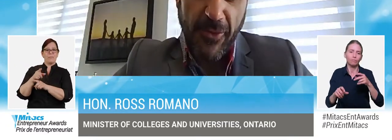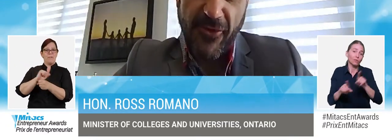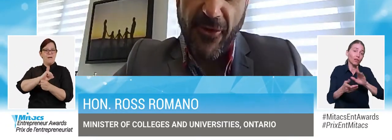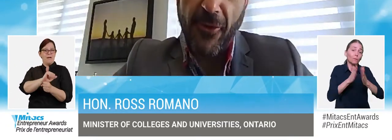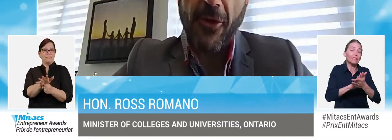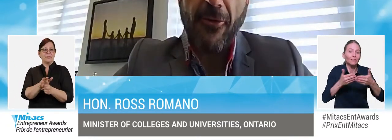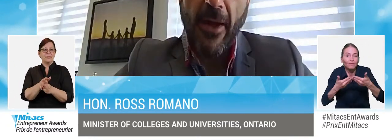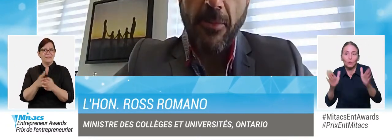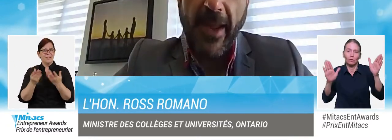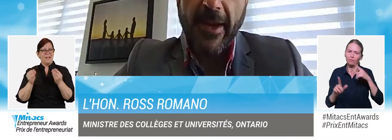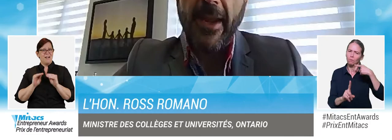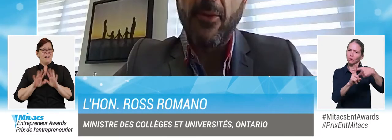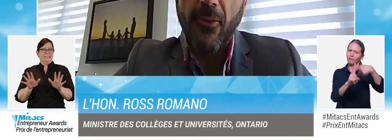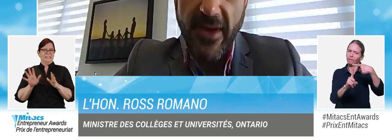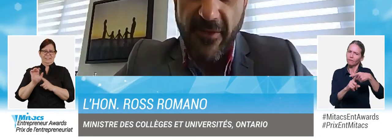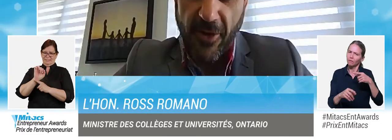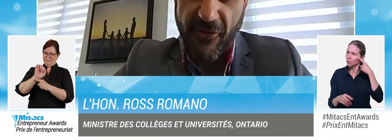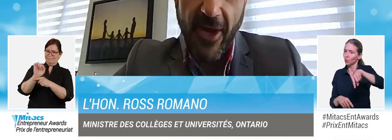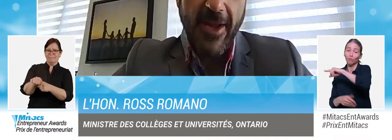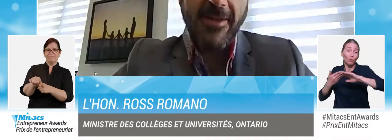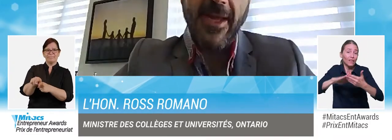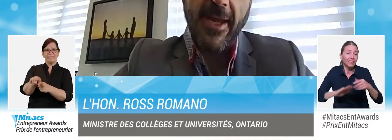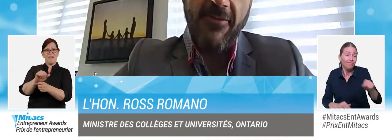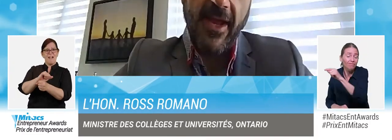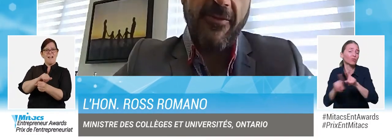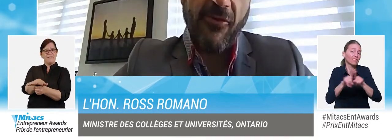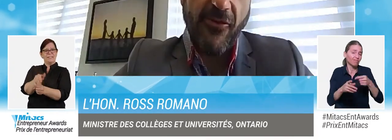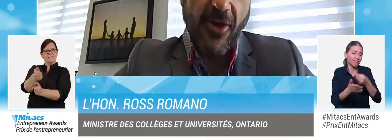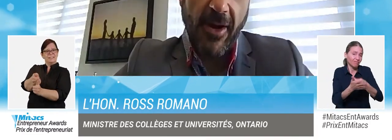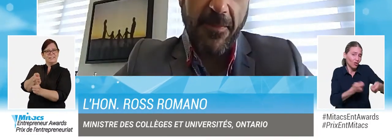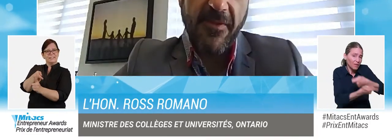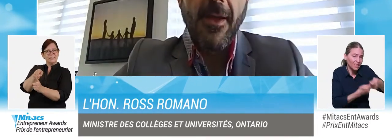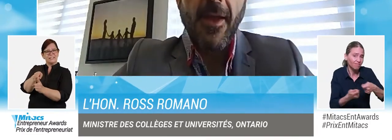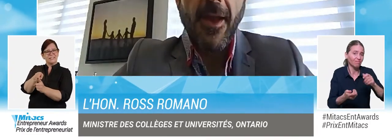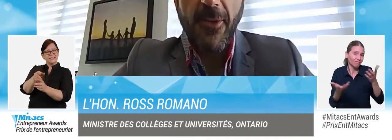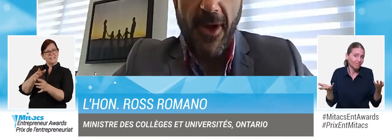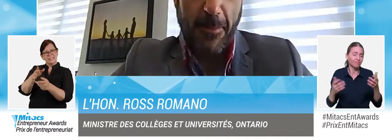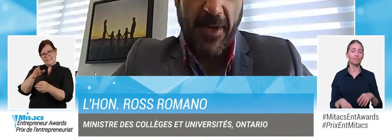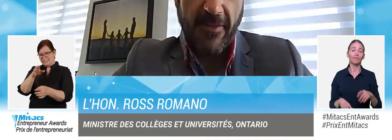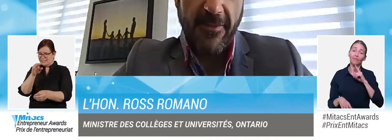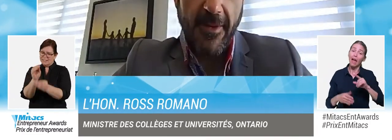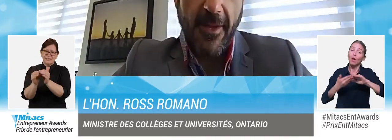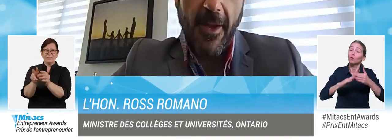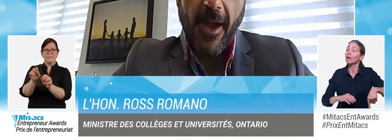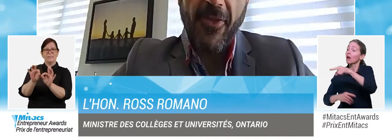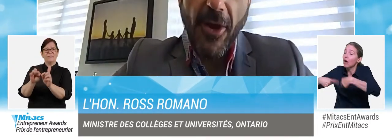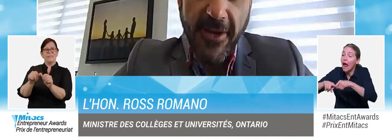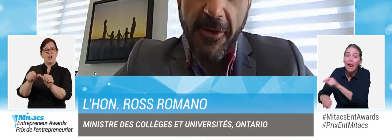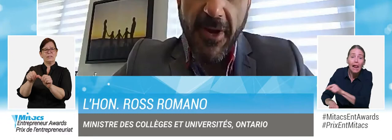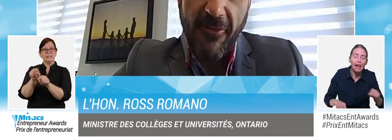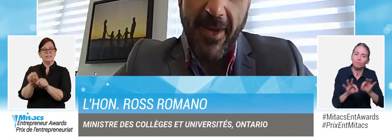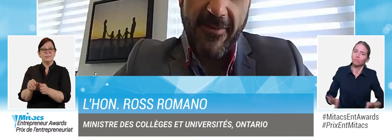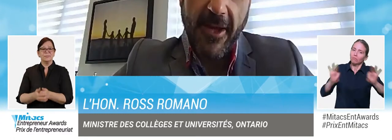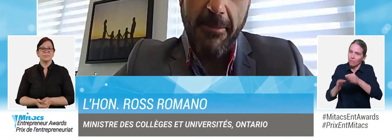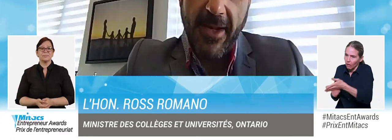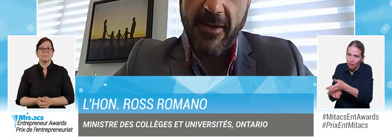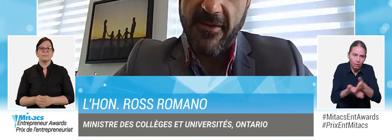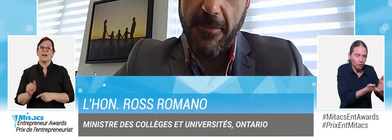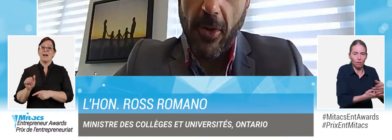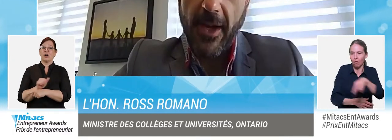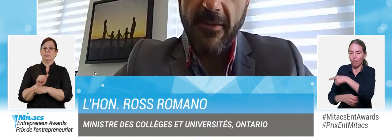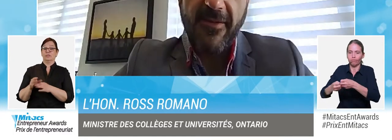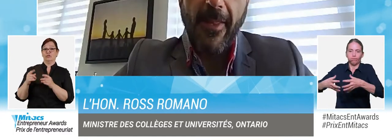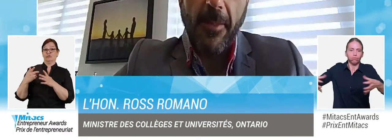have been able to turn their groundbreaking research into innovative startups and new companies. The Ontario government is committed